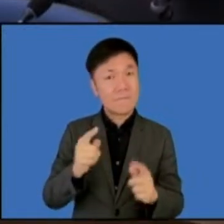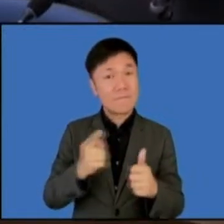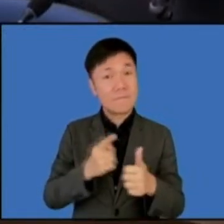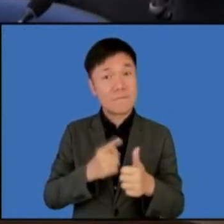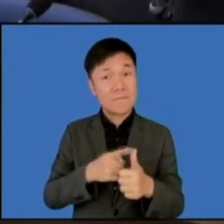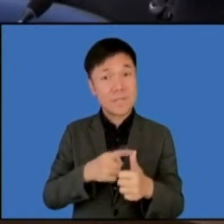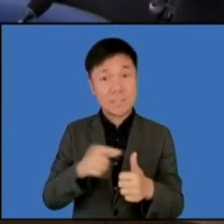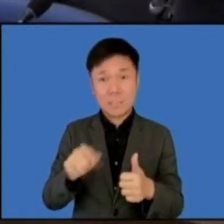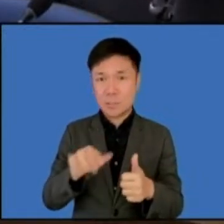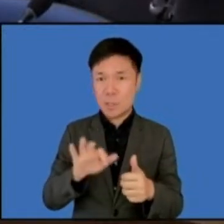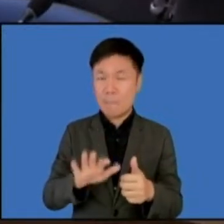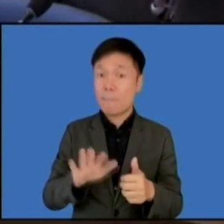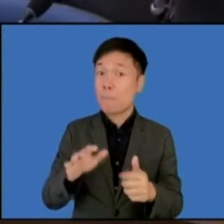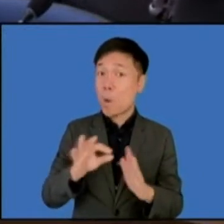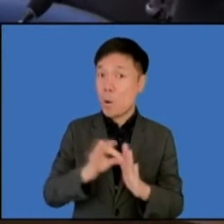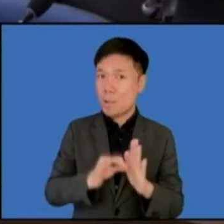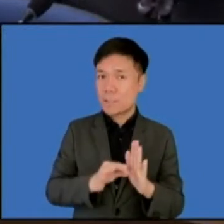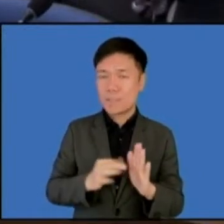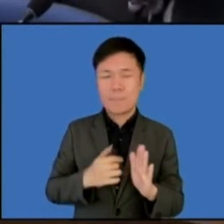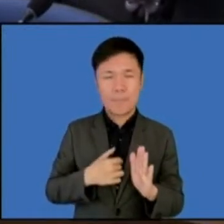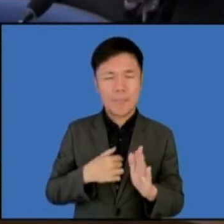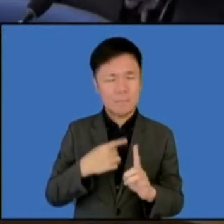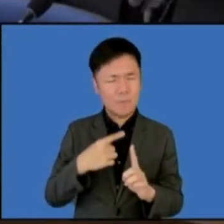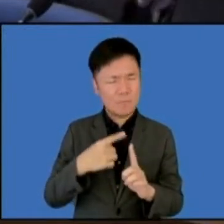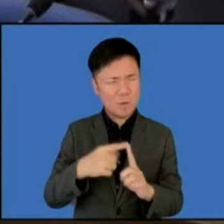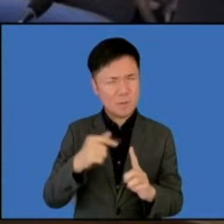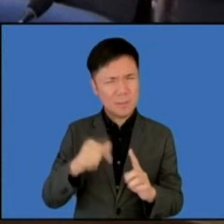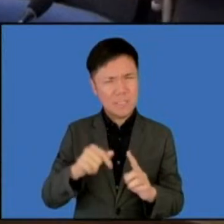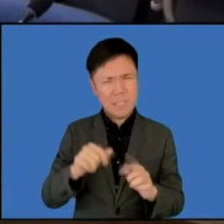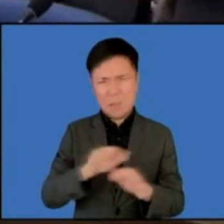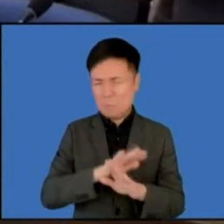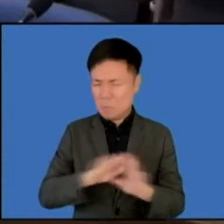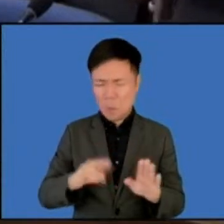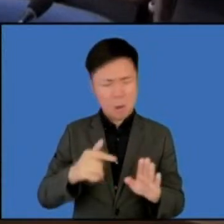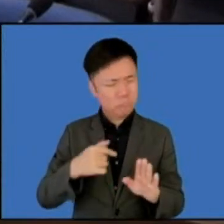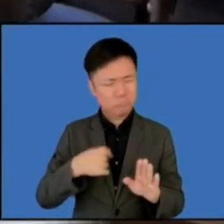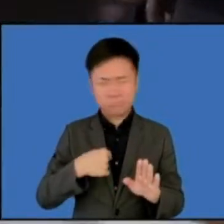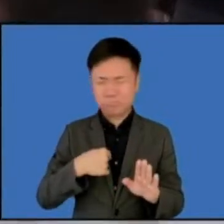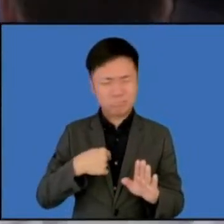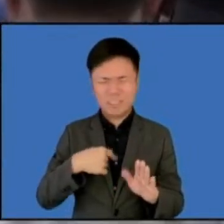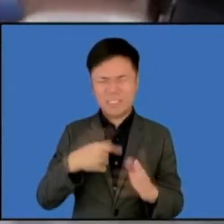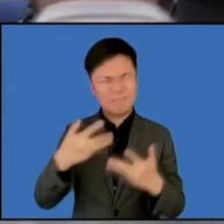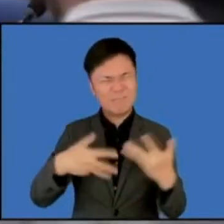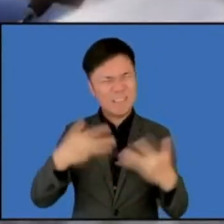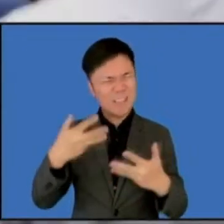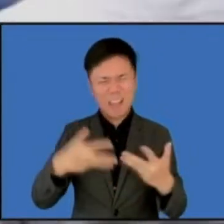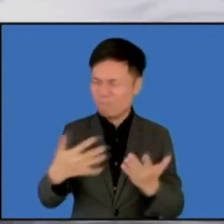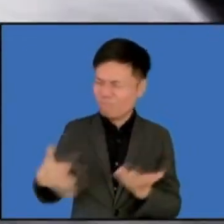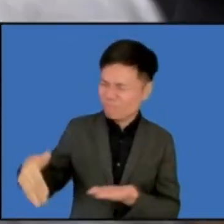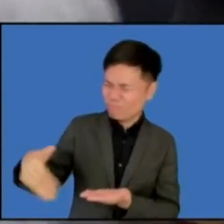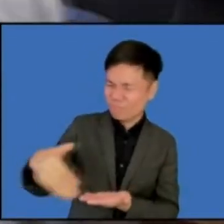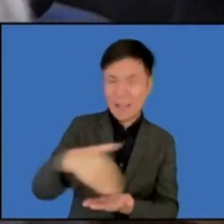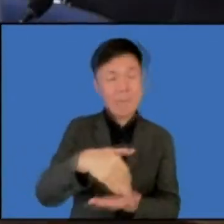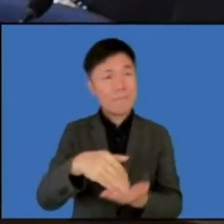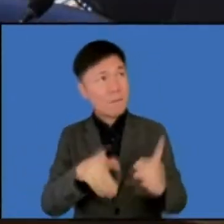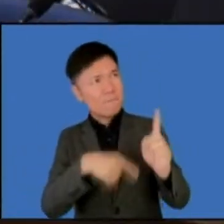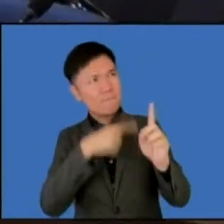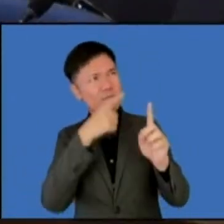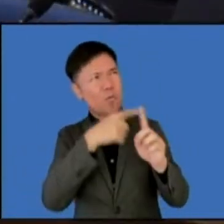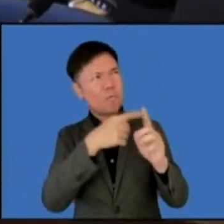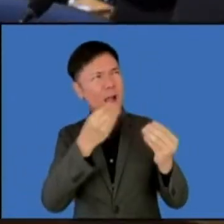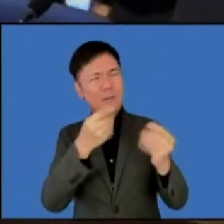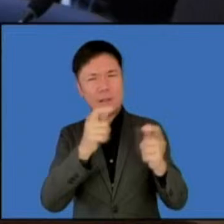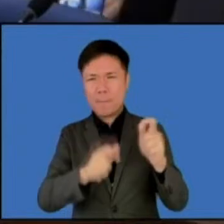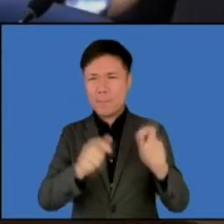evidence-based policy making, migration data remains incomplete and underutilized. Too often, data collection focuses solely on remittances while